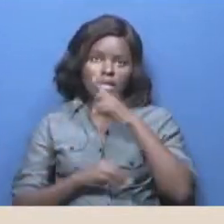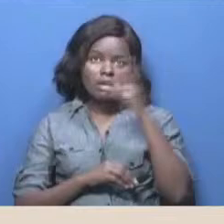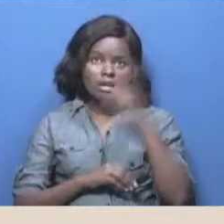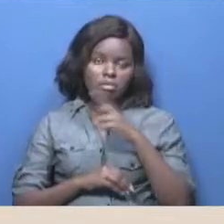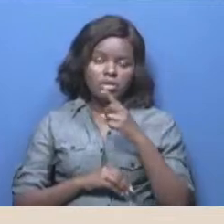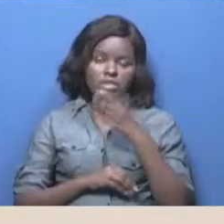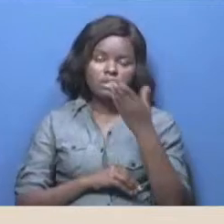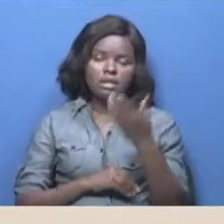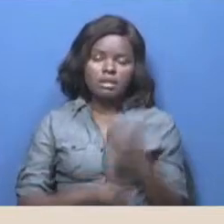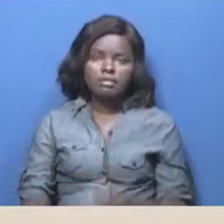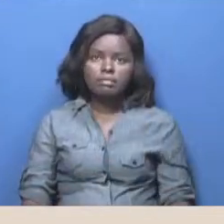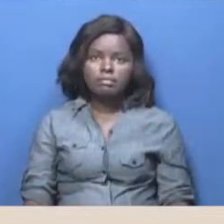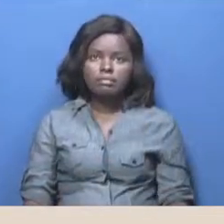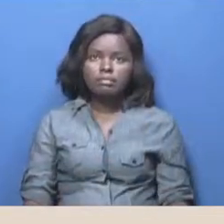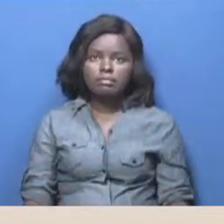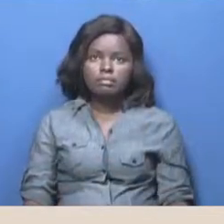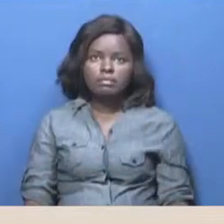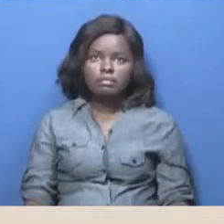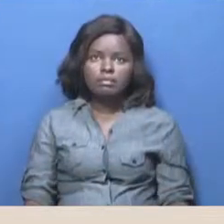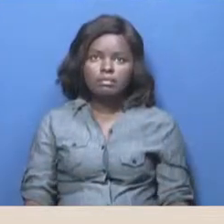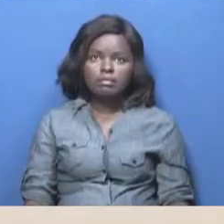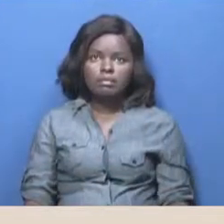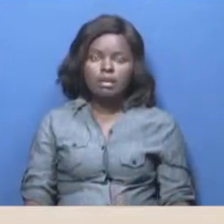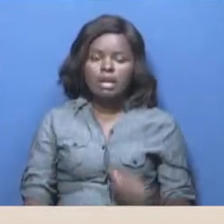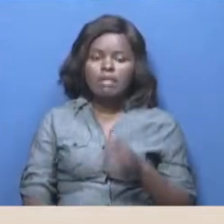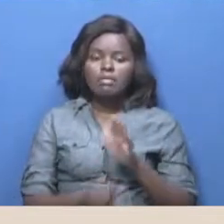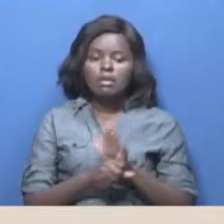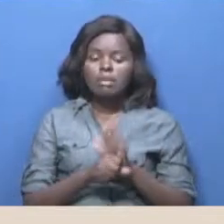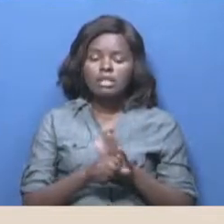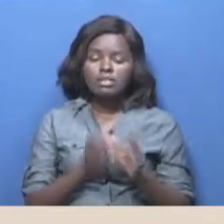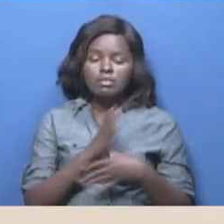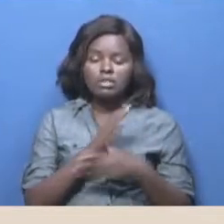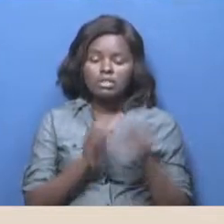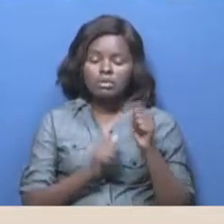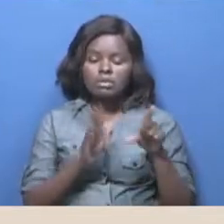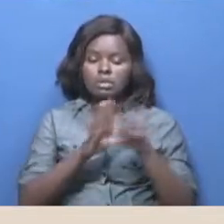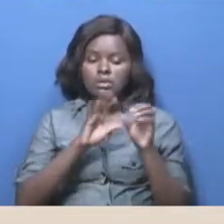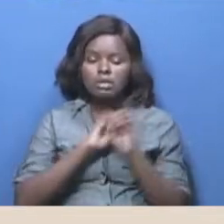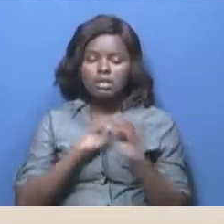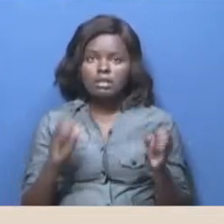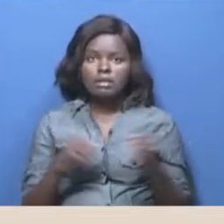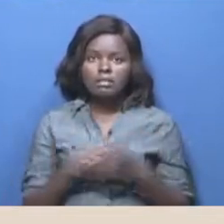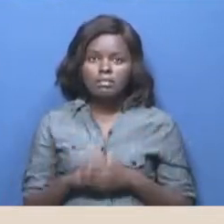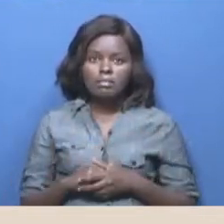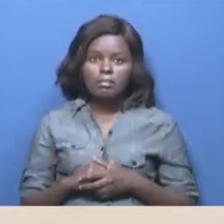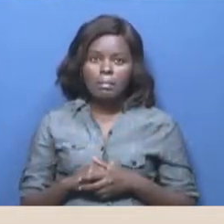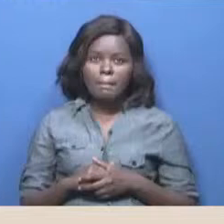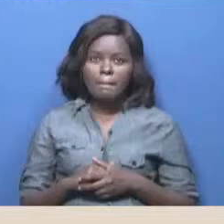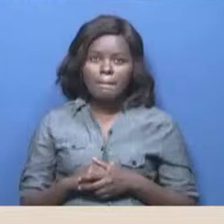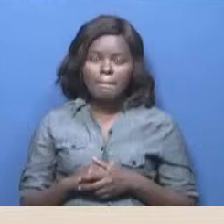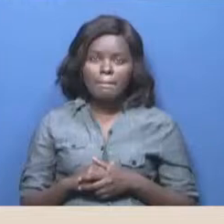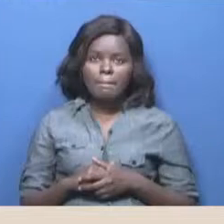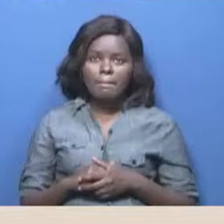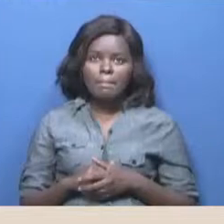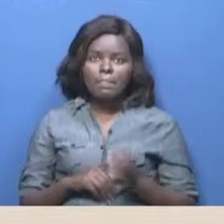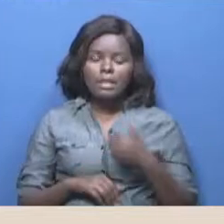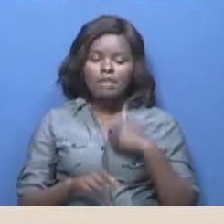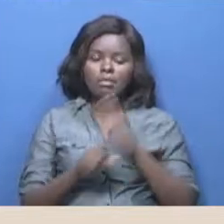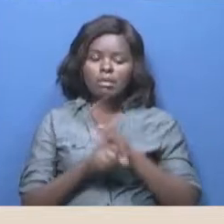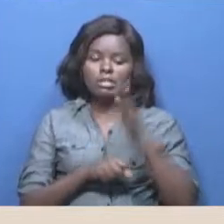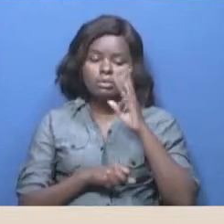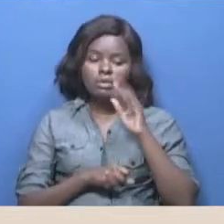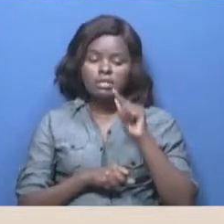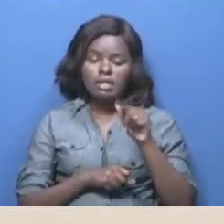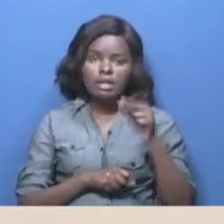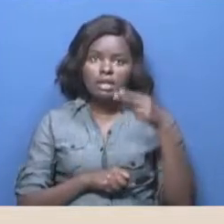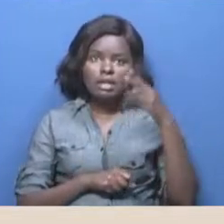ategi a thamaki. There's a lot of what we call ghost fishing, and just by the fact that there's a lot of water has in the Lake